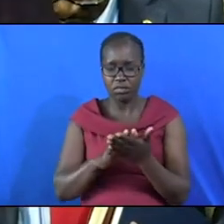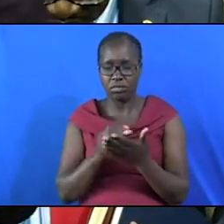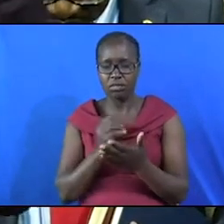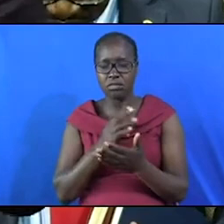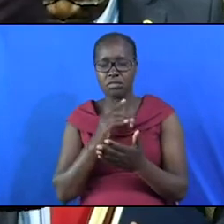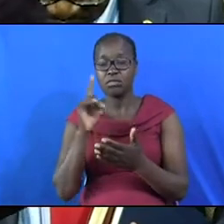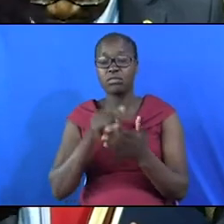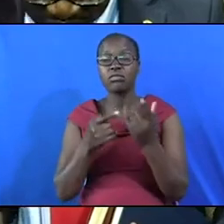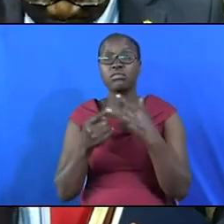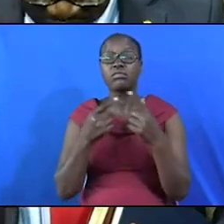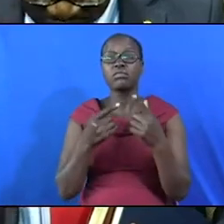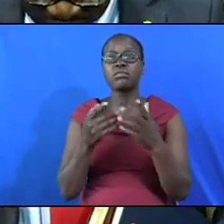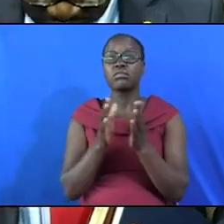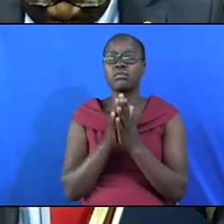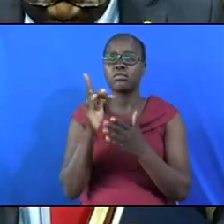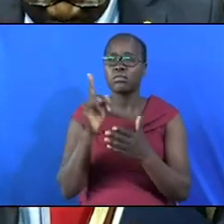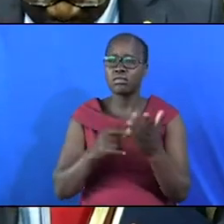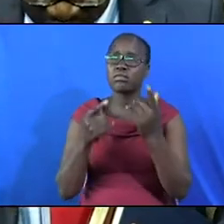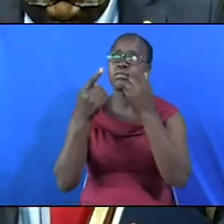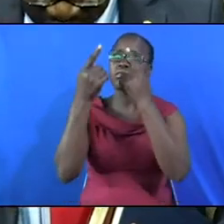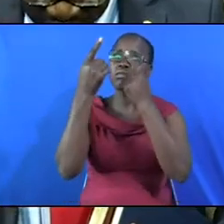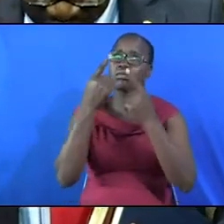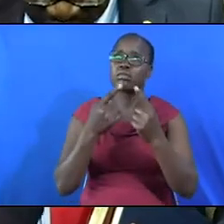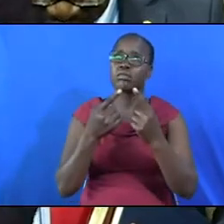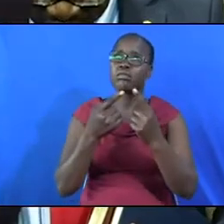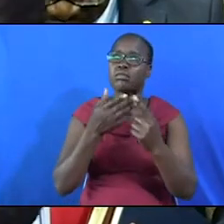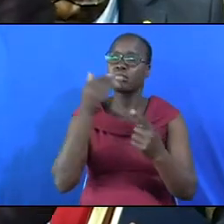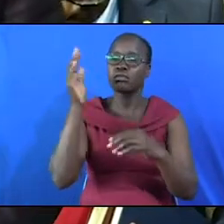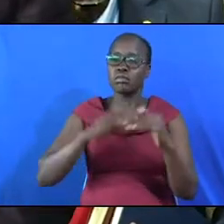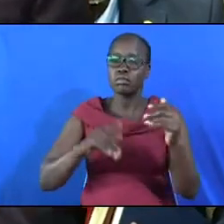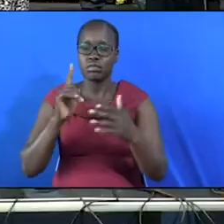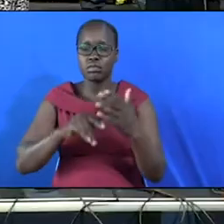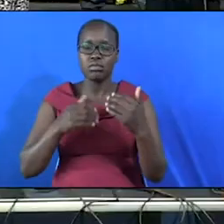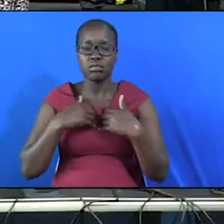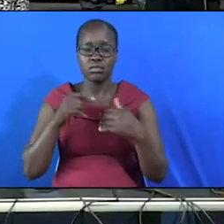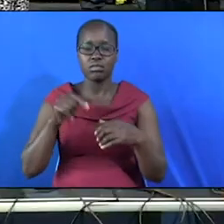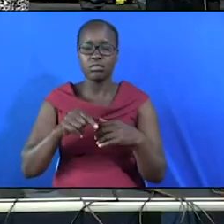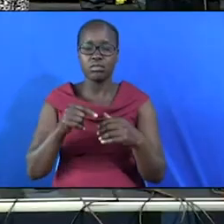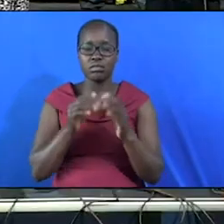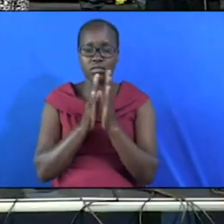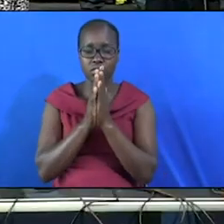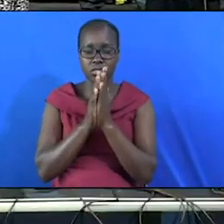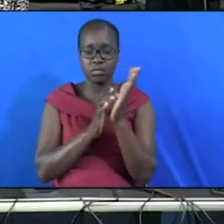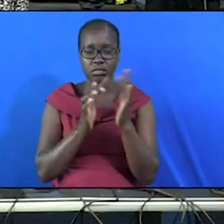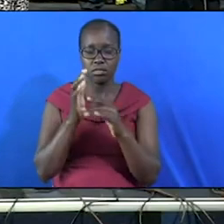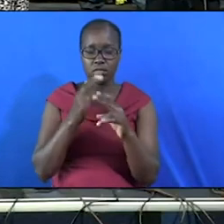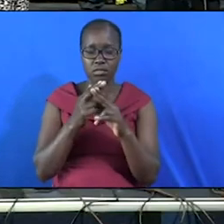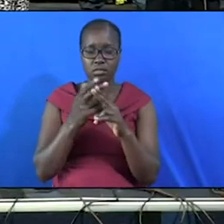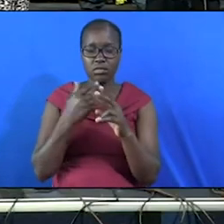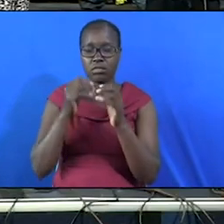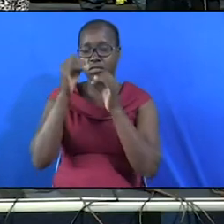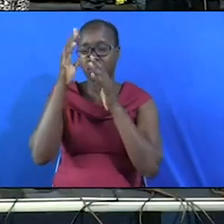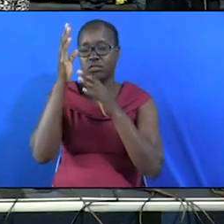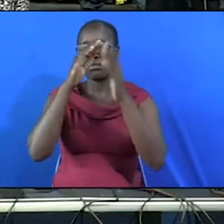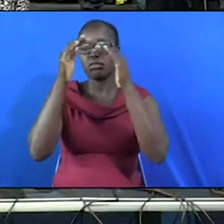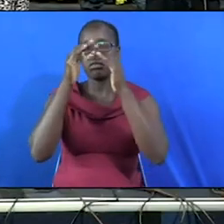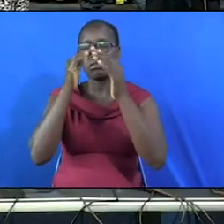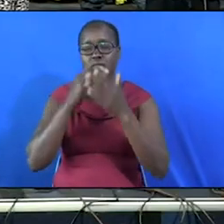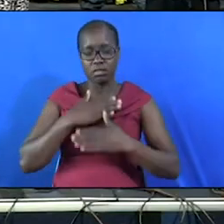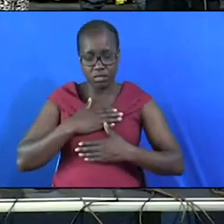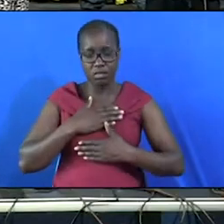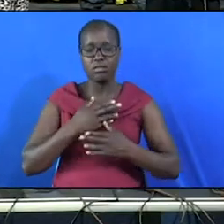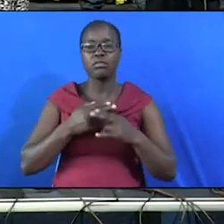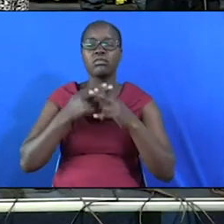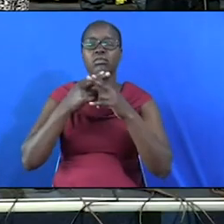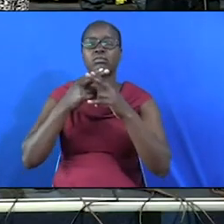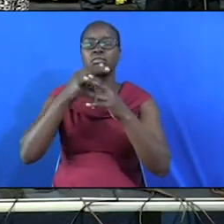coming is better than what we have today. I plead in Jesus' name. Our Father, who art in heaven,